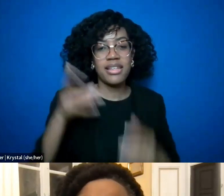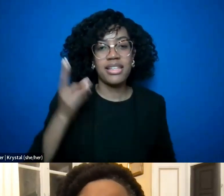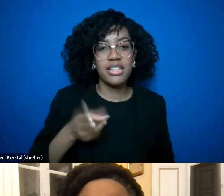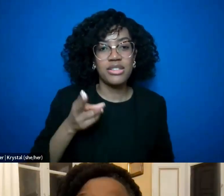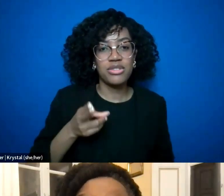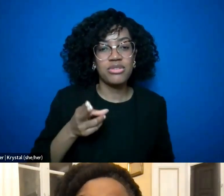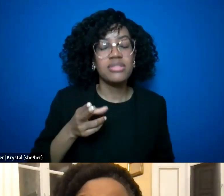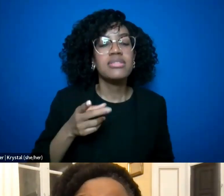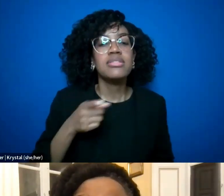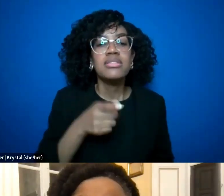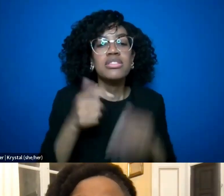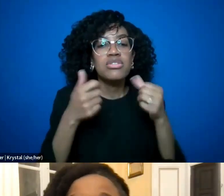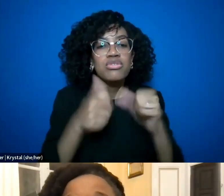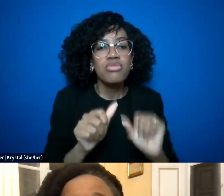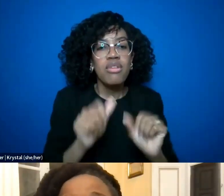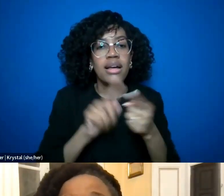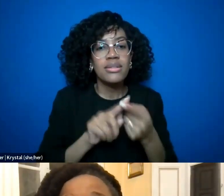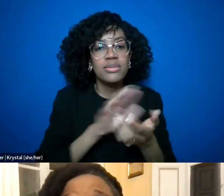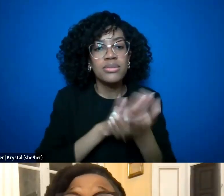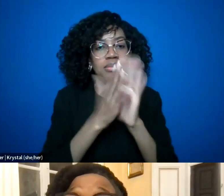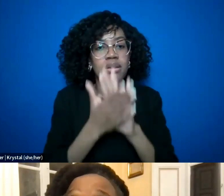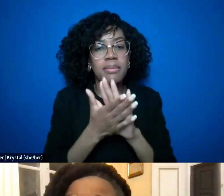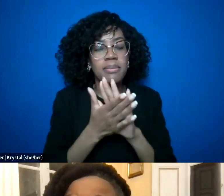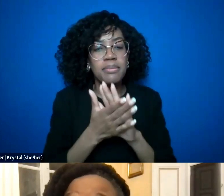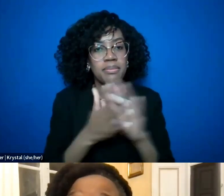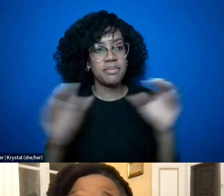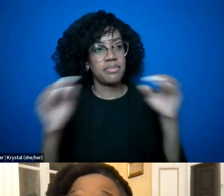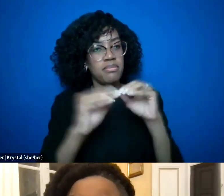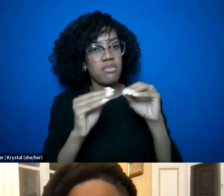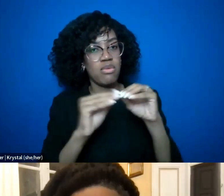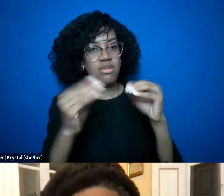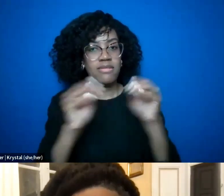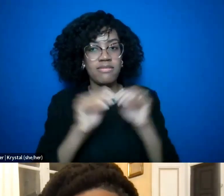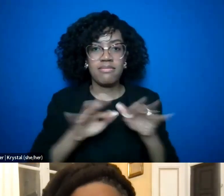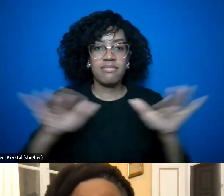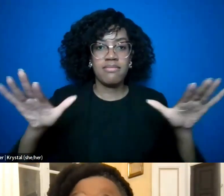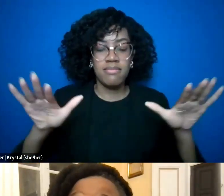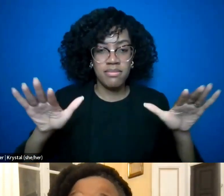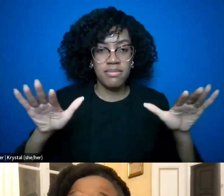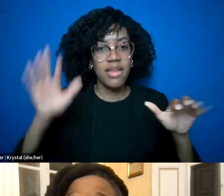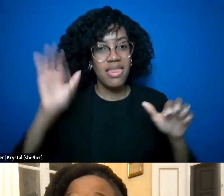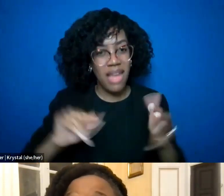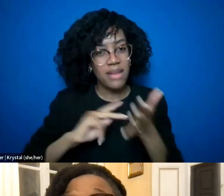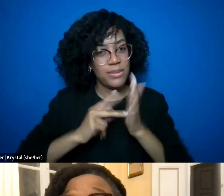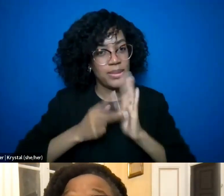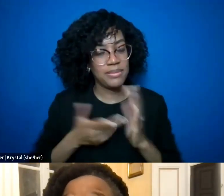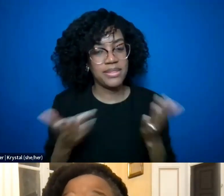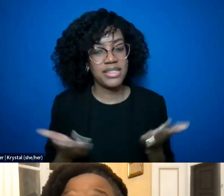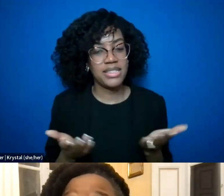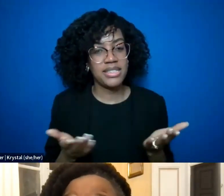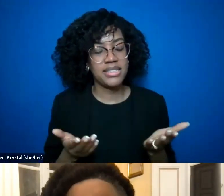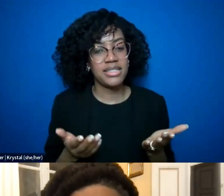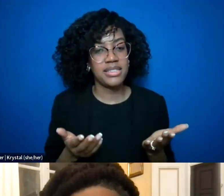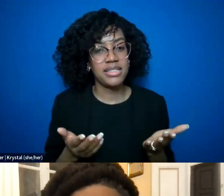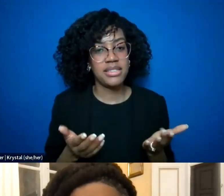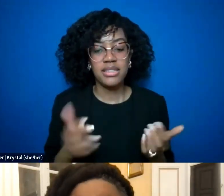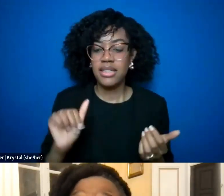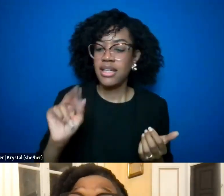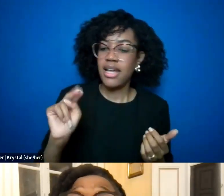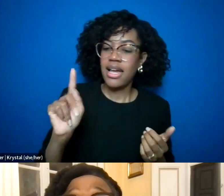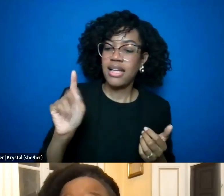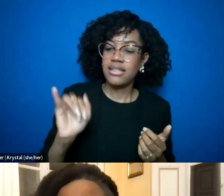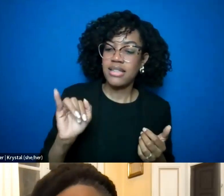easy path to the middle of the town square. That's what it means to basically say